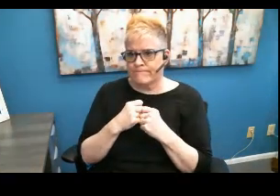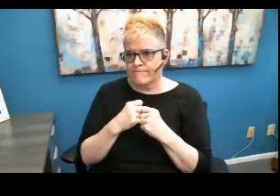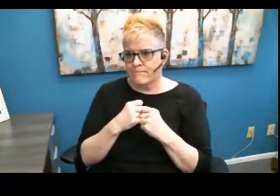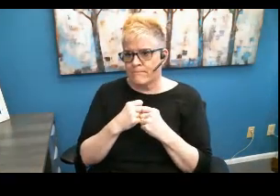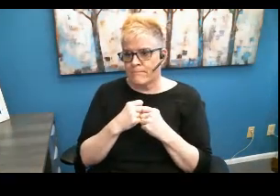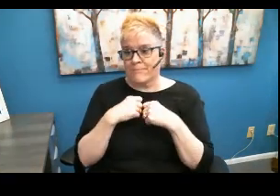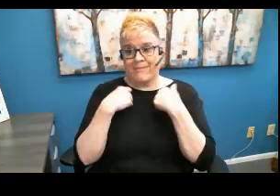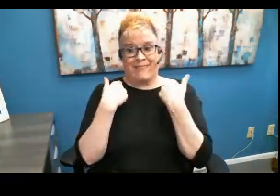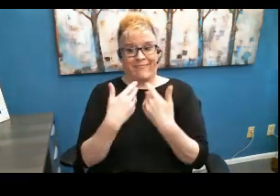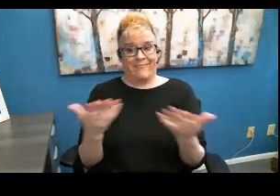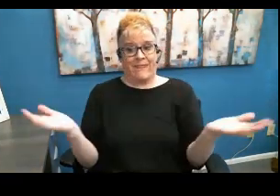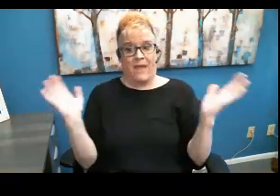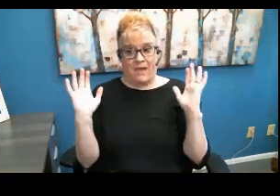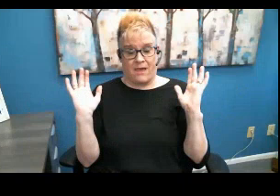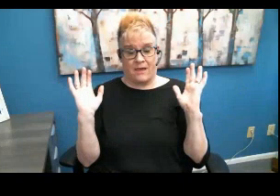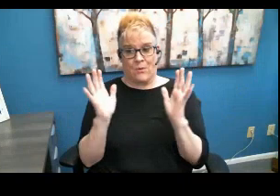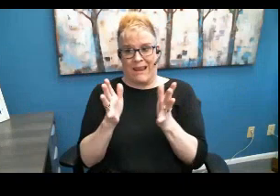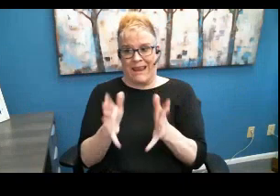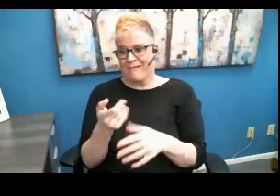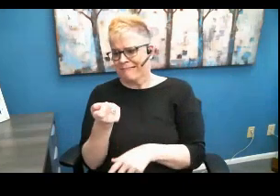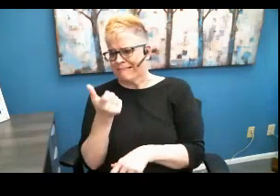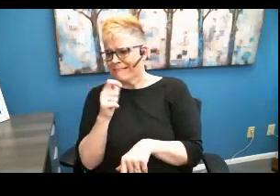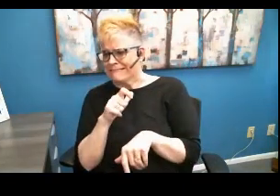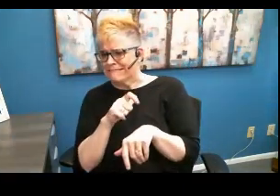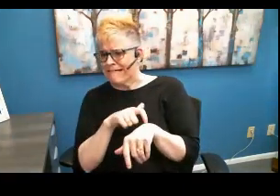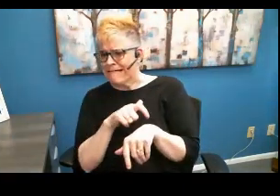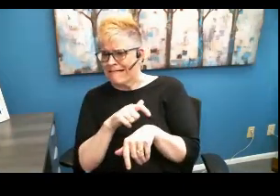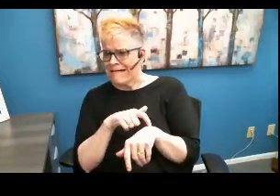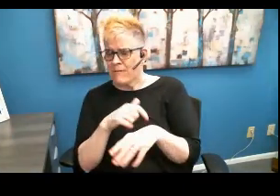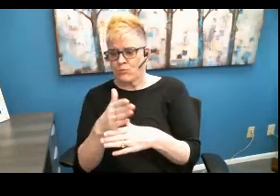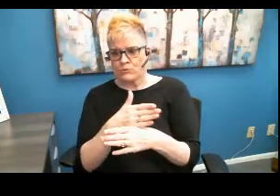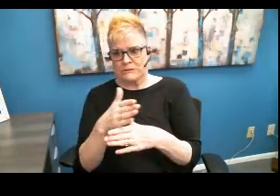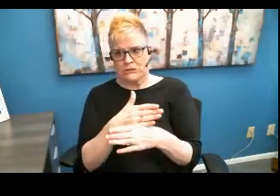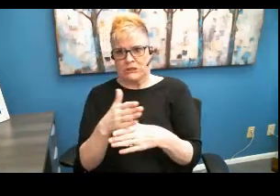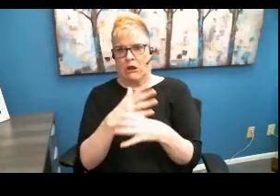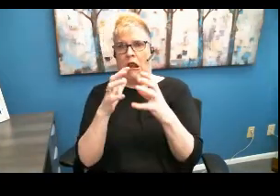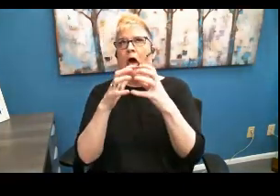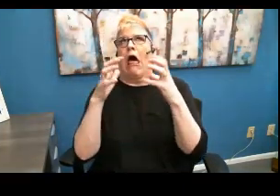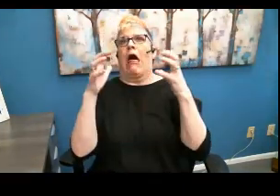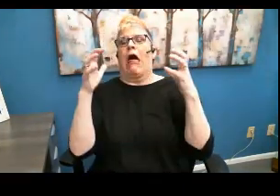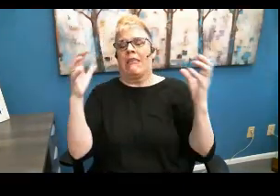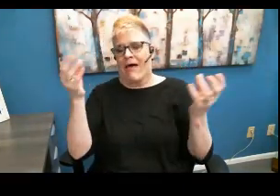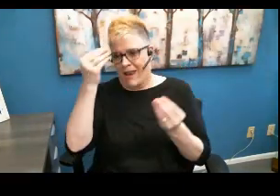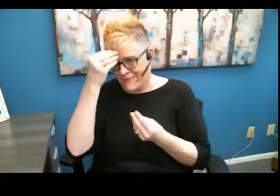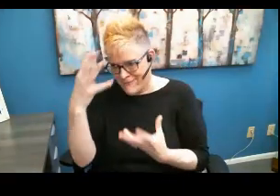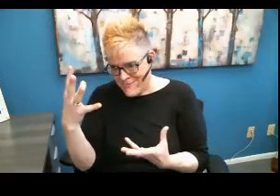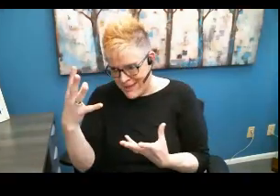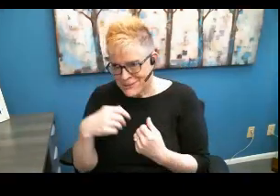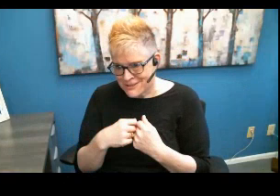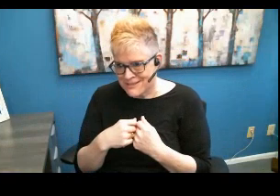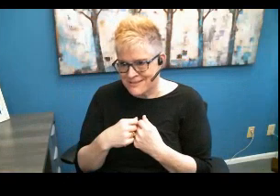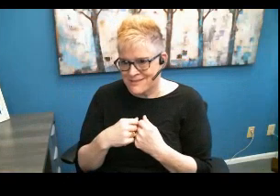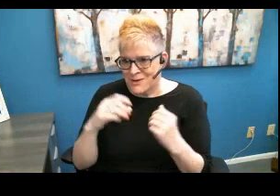So with that, we left a little bit of time here. I know we shared a lot of information, and we're hopefully this gives